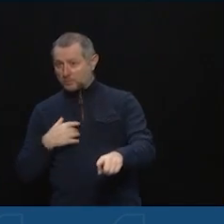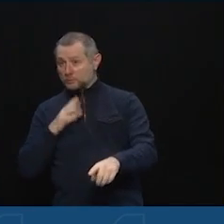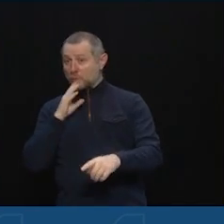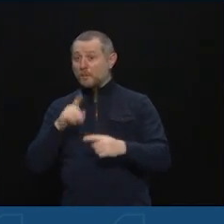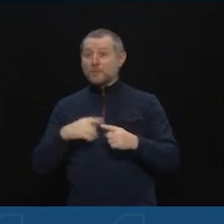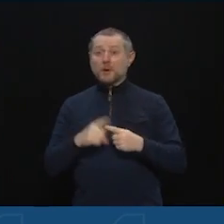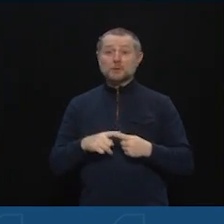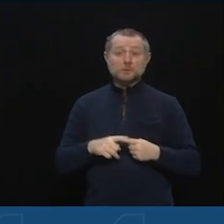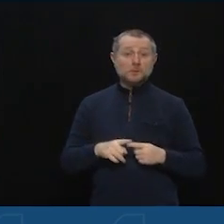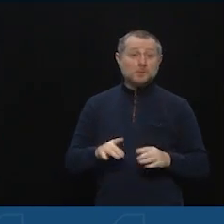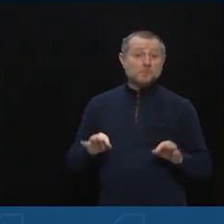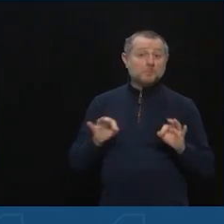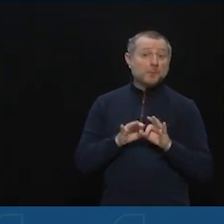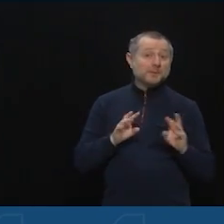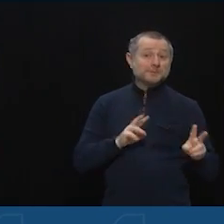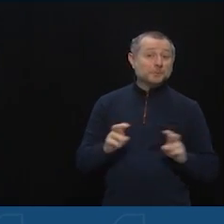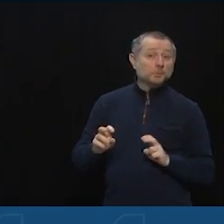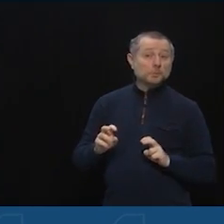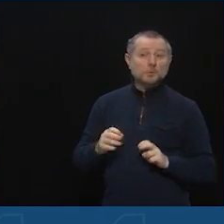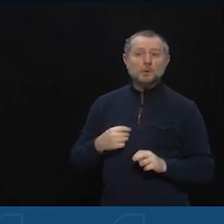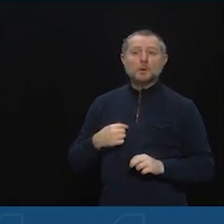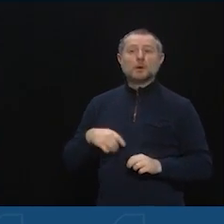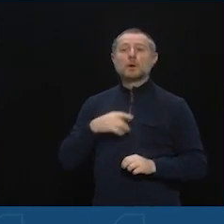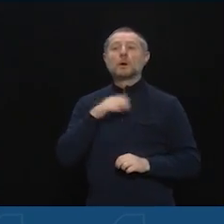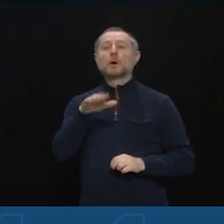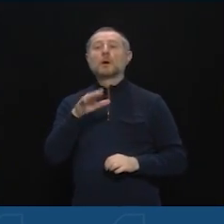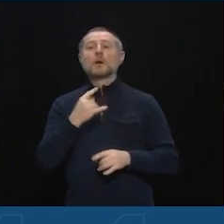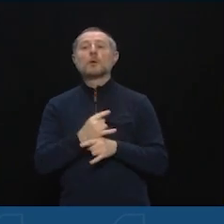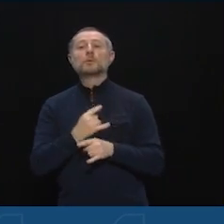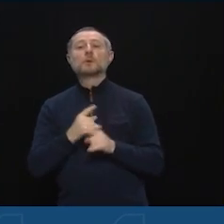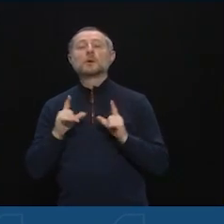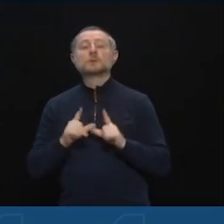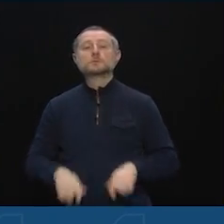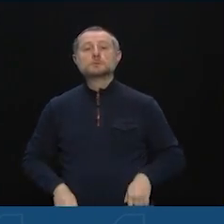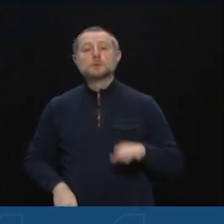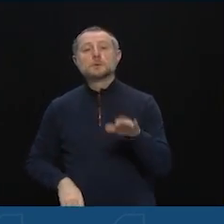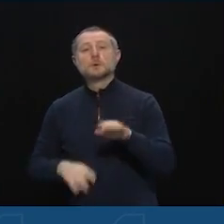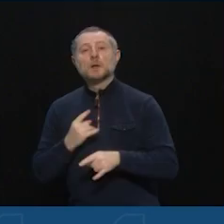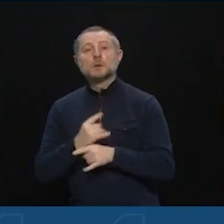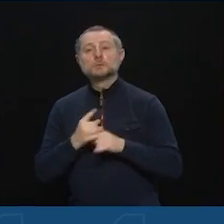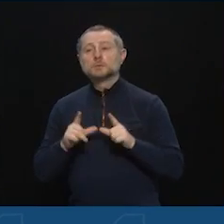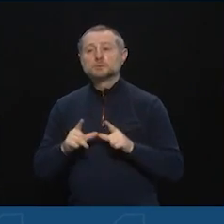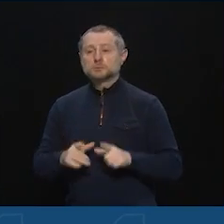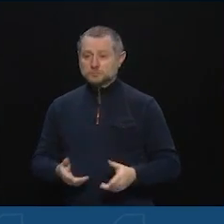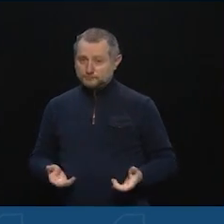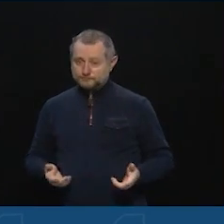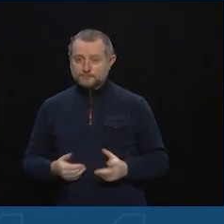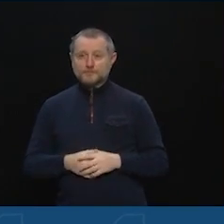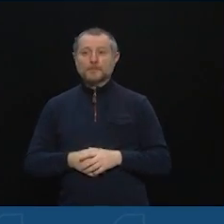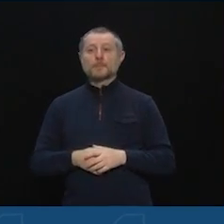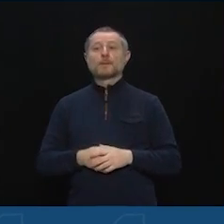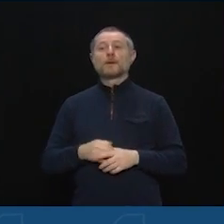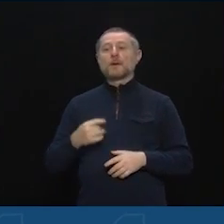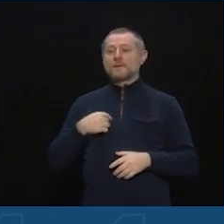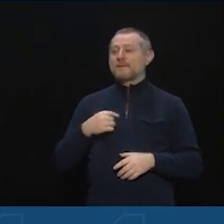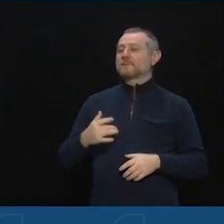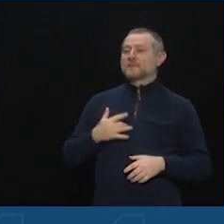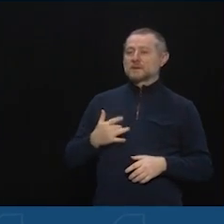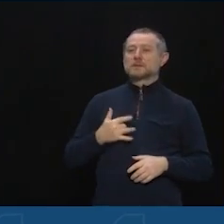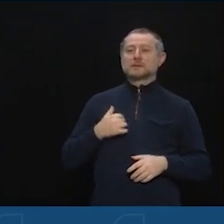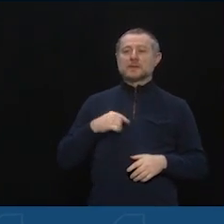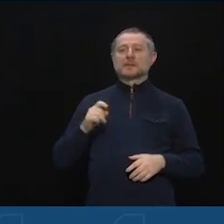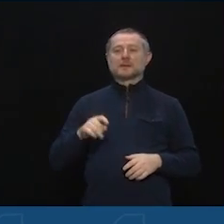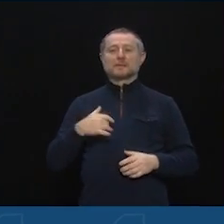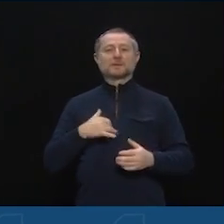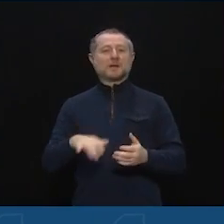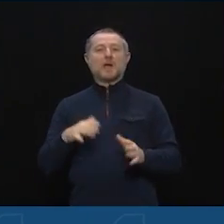very important to the state of New York. I'm asking her about a liquor license. And I felt that it's sad that that's the conversation I needed to have, but with all